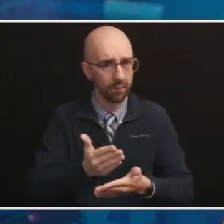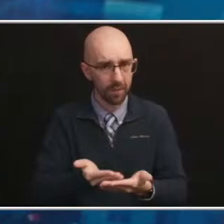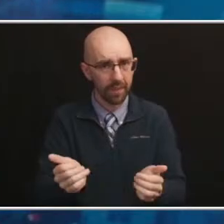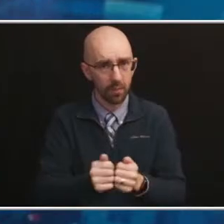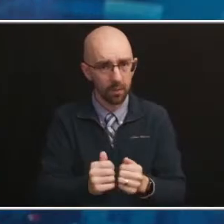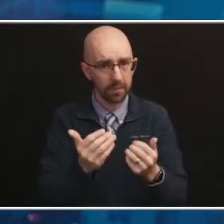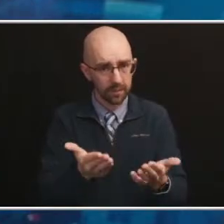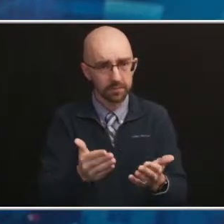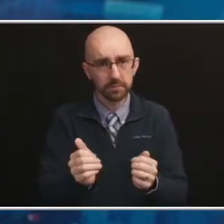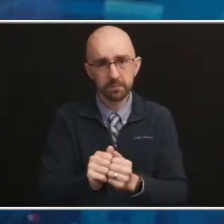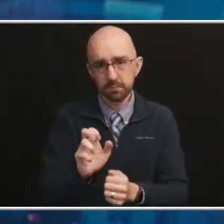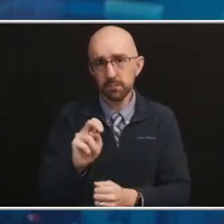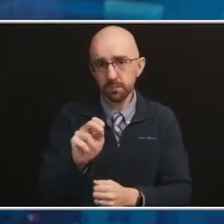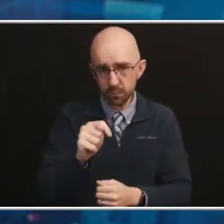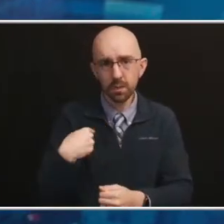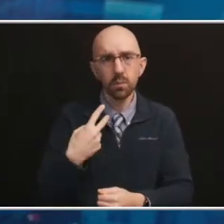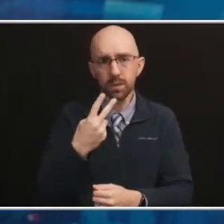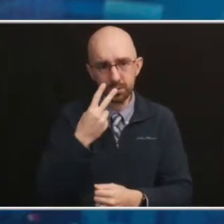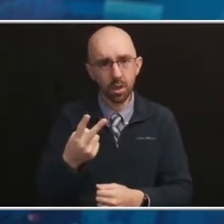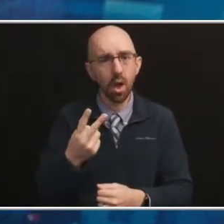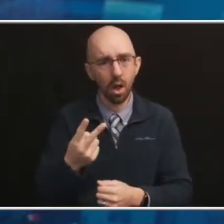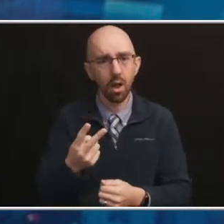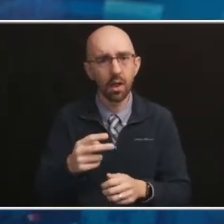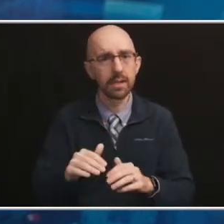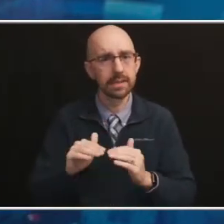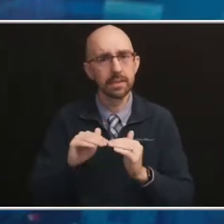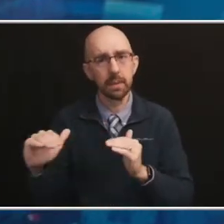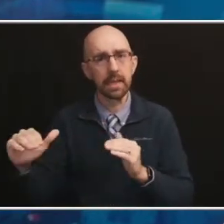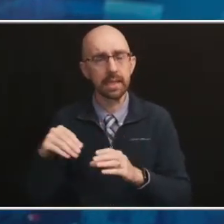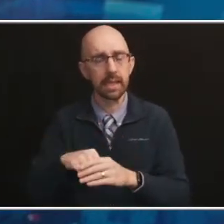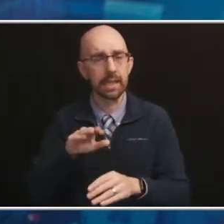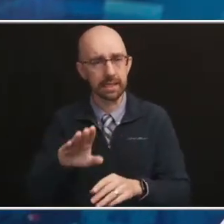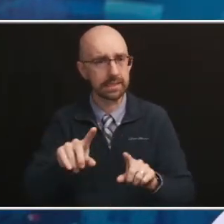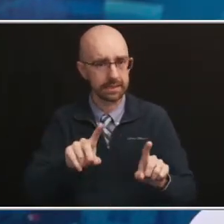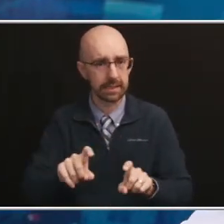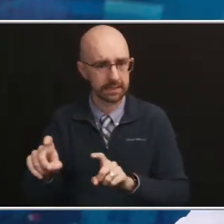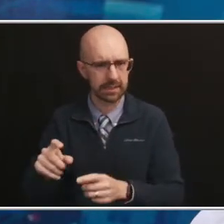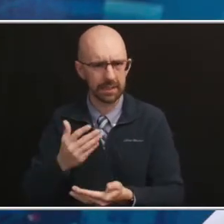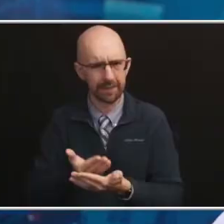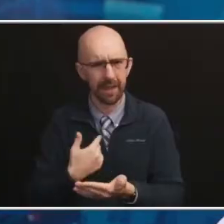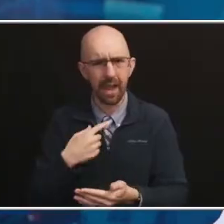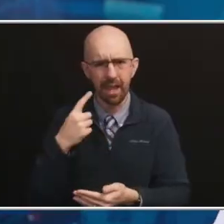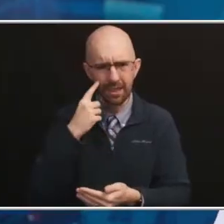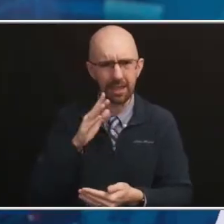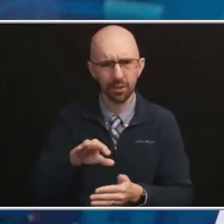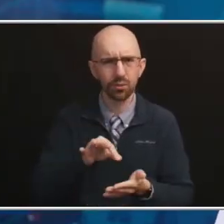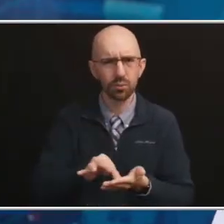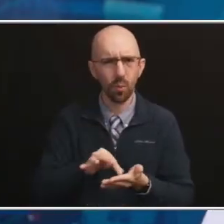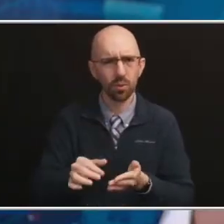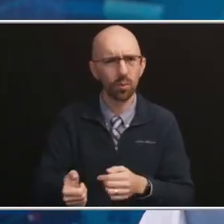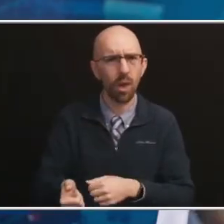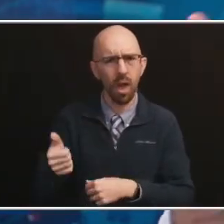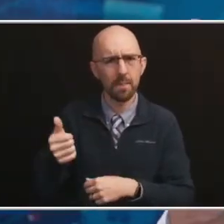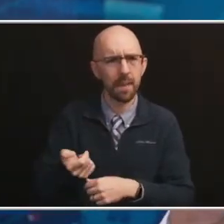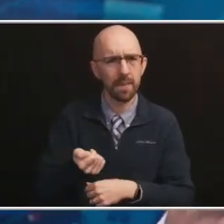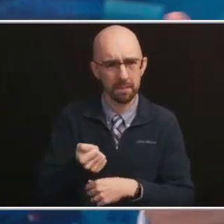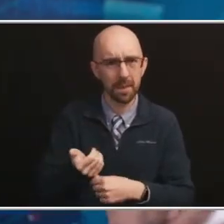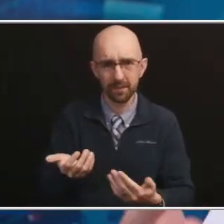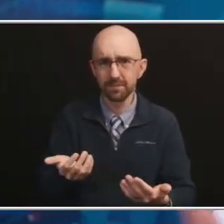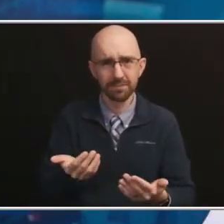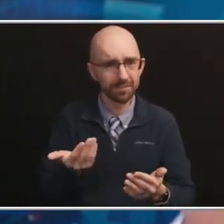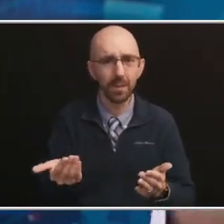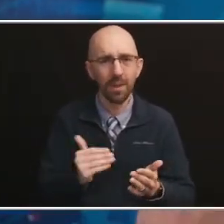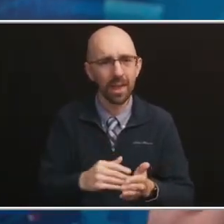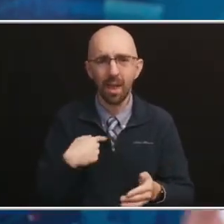Brent, we saw stability in his testing. In fact, I think maybe some of your scores went up a little bit. Again, we can't set